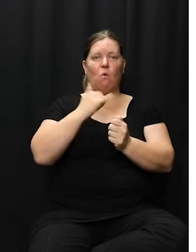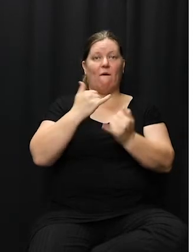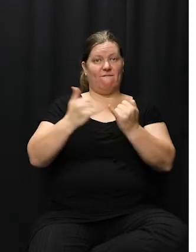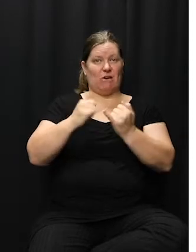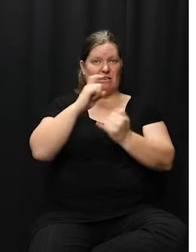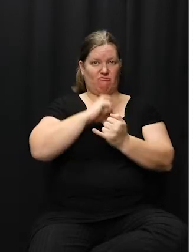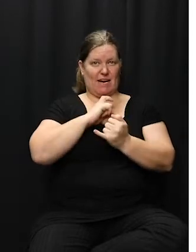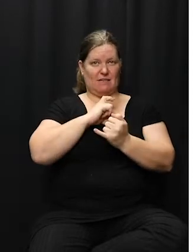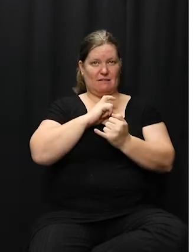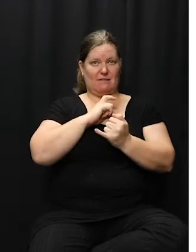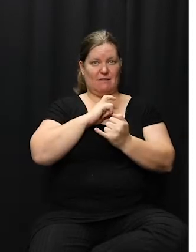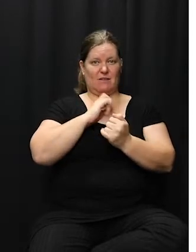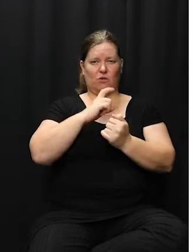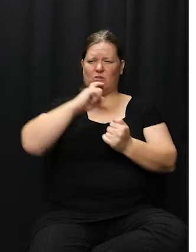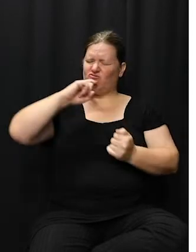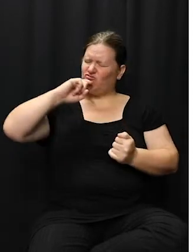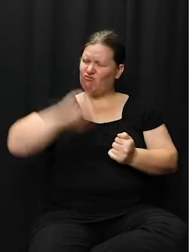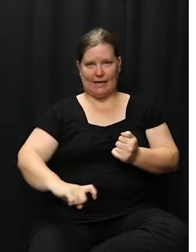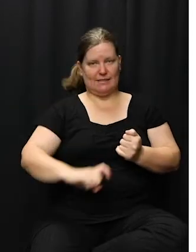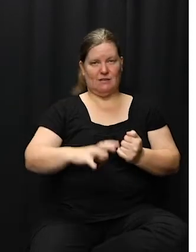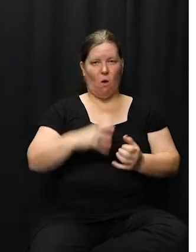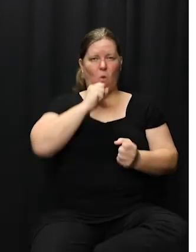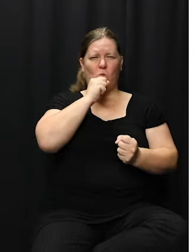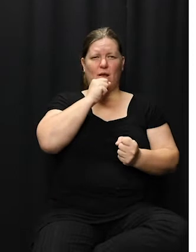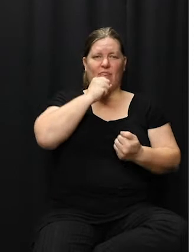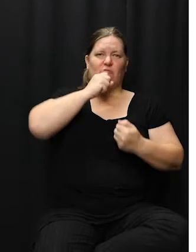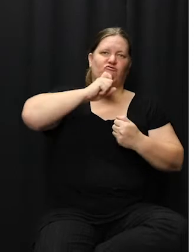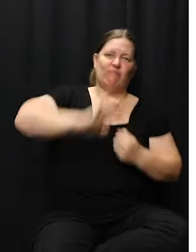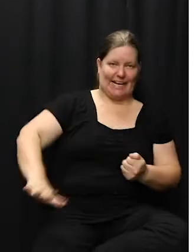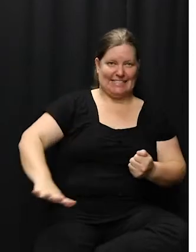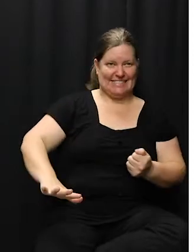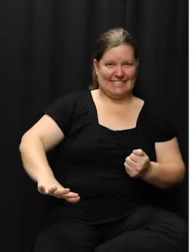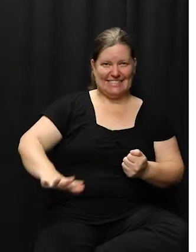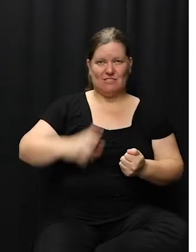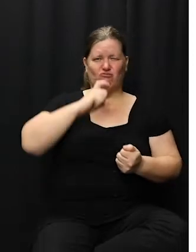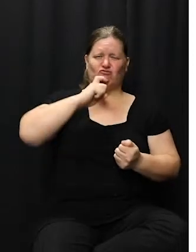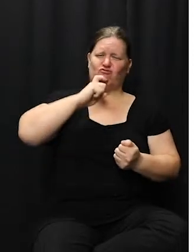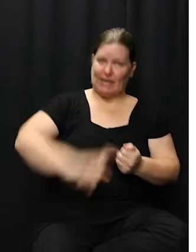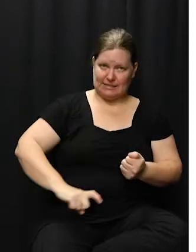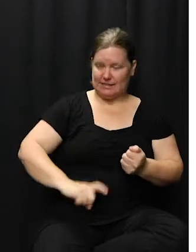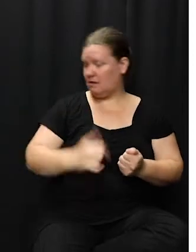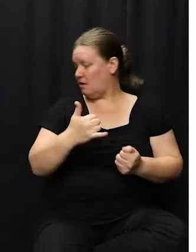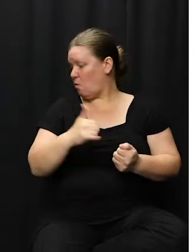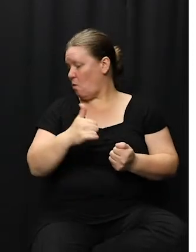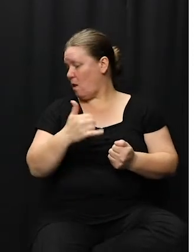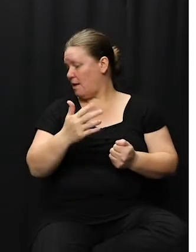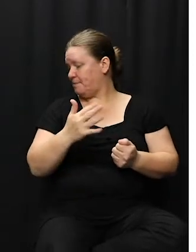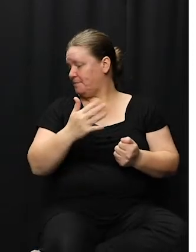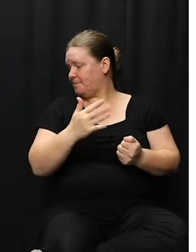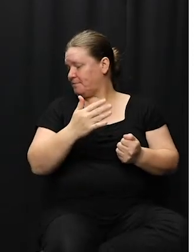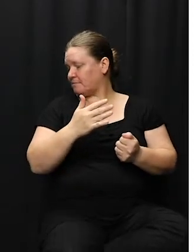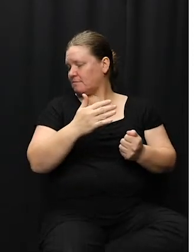the movement. So for example, we've got red, or for very red, you would sign it like that. So there's like a hold and then a release of movement.